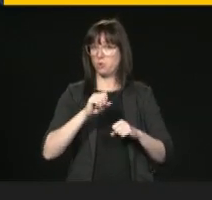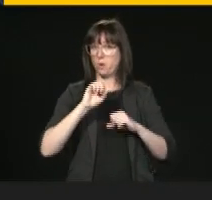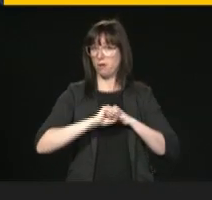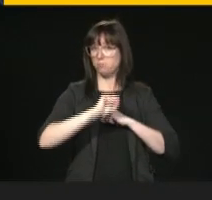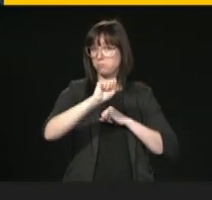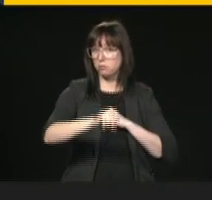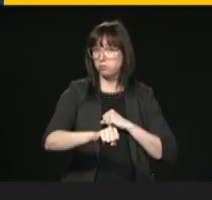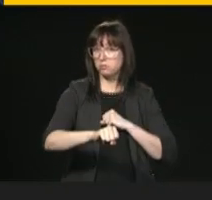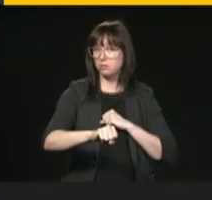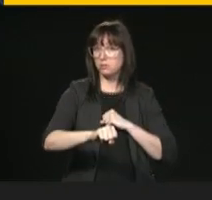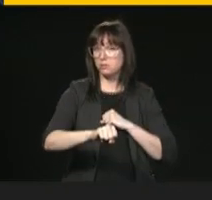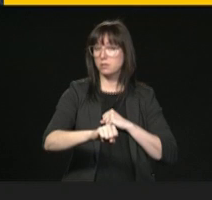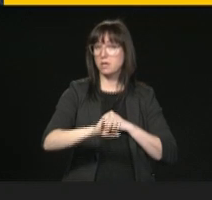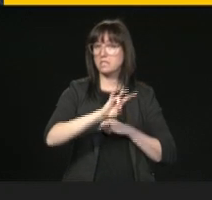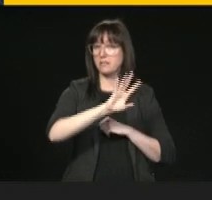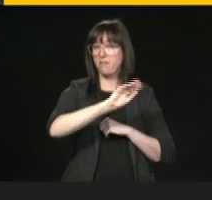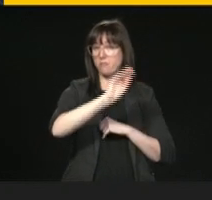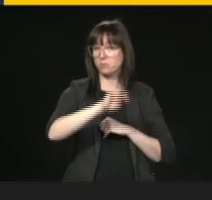continues?